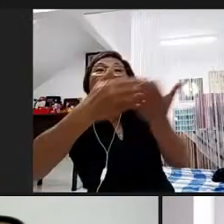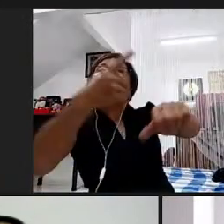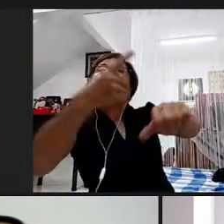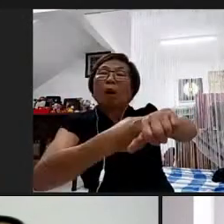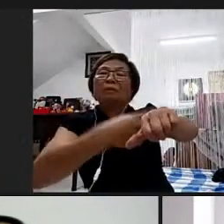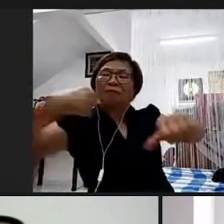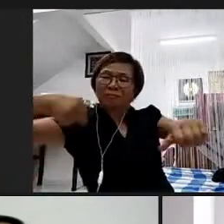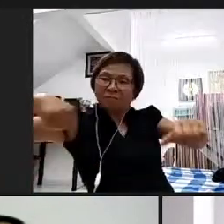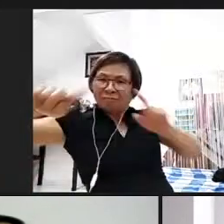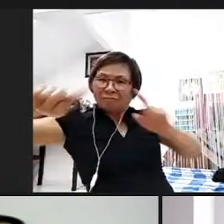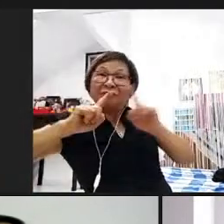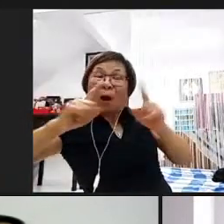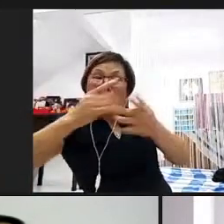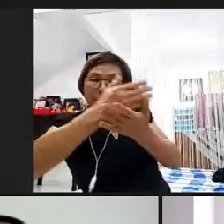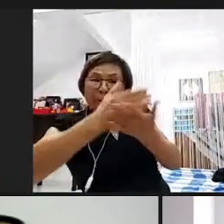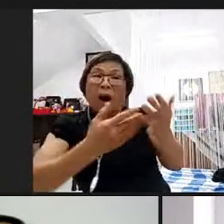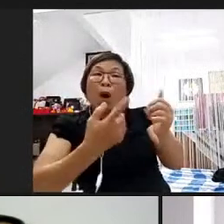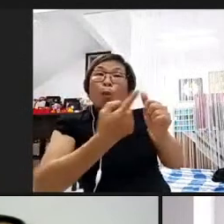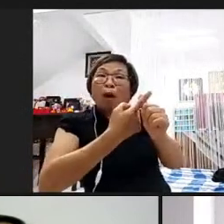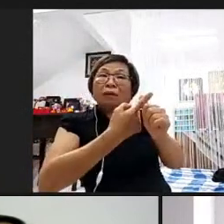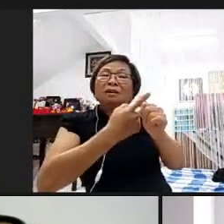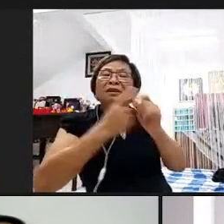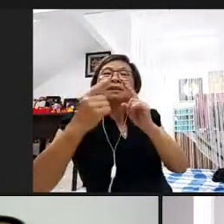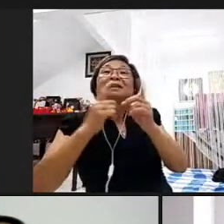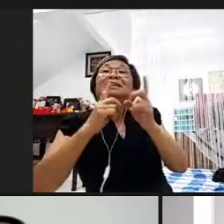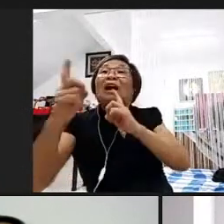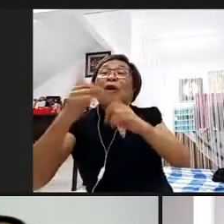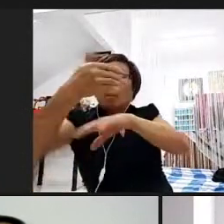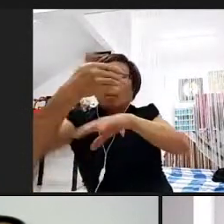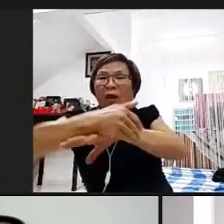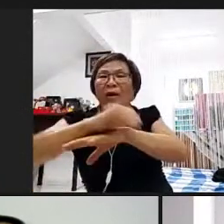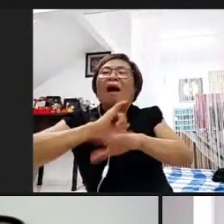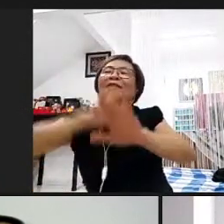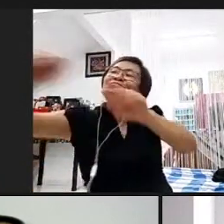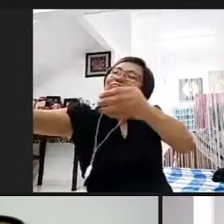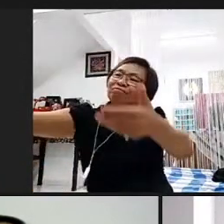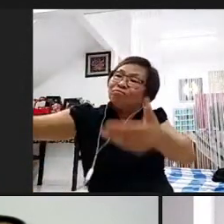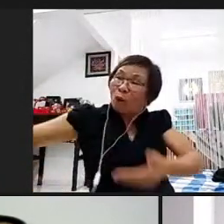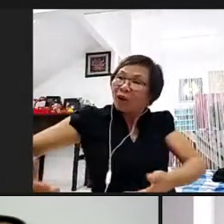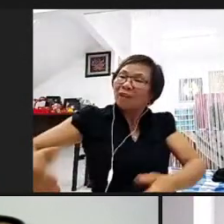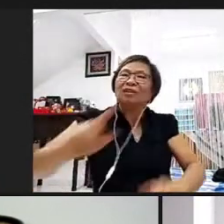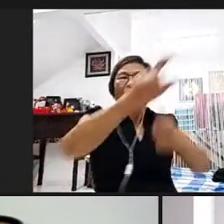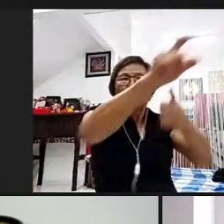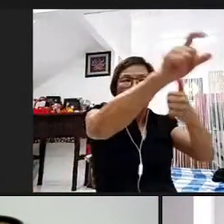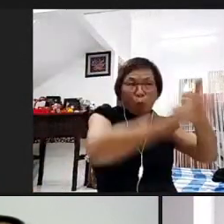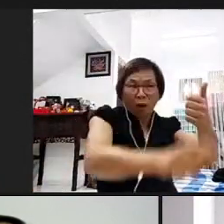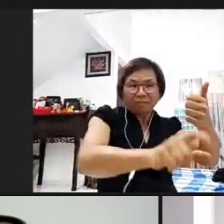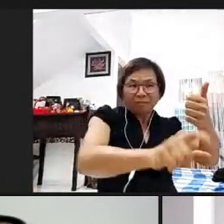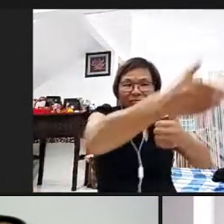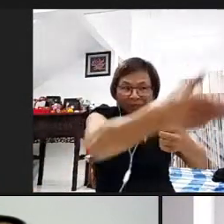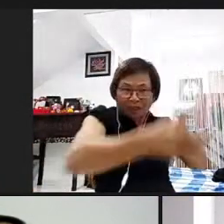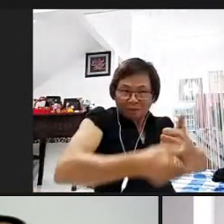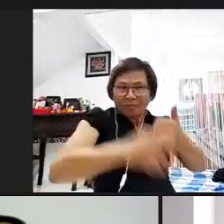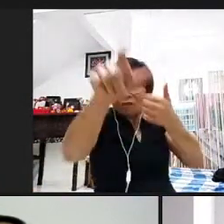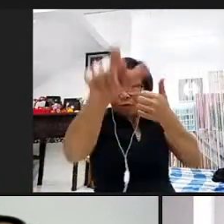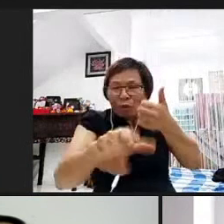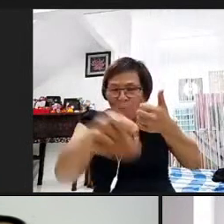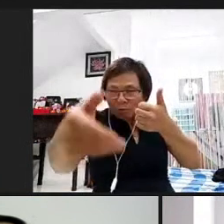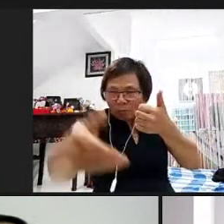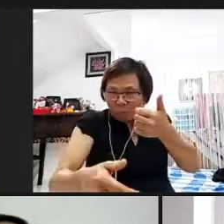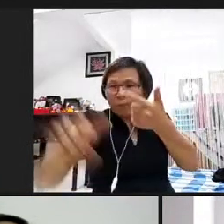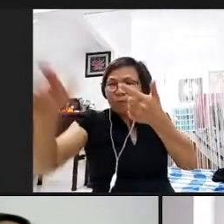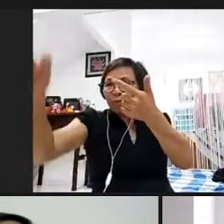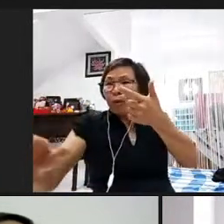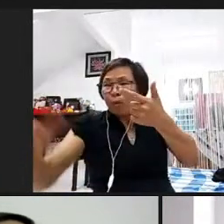our dialogue tonight, what I'm going to do is that I'm going to invite each and every one of them to give all of us